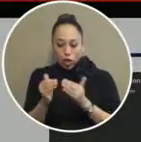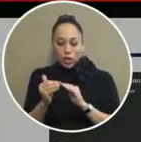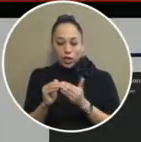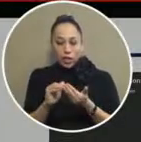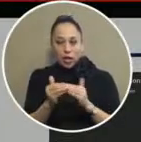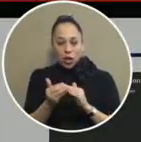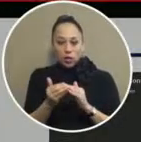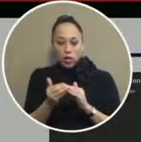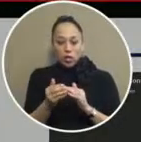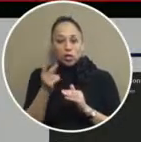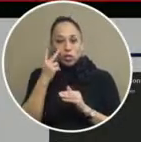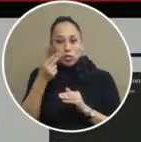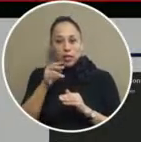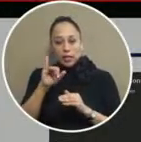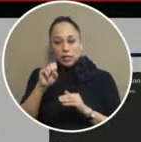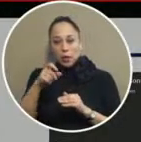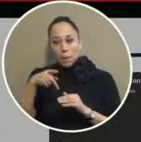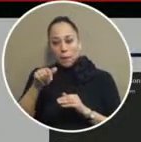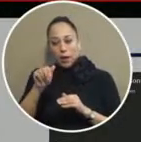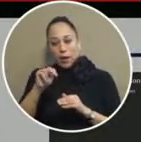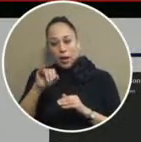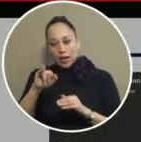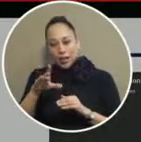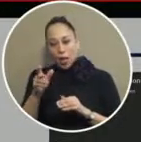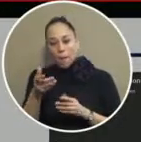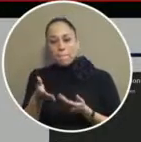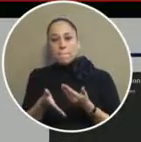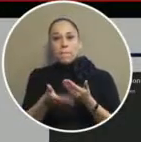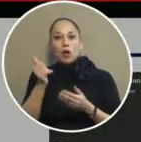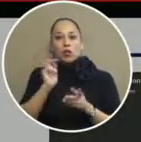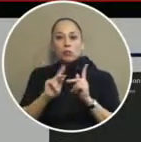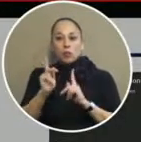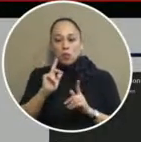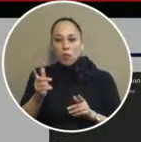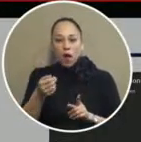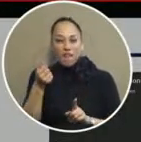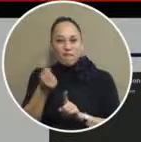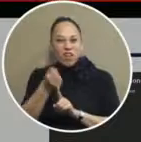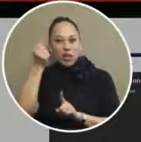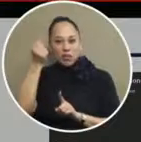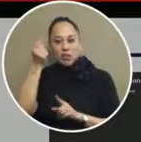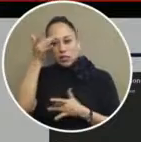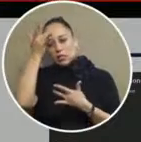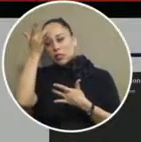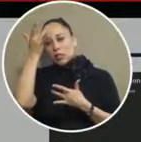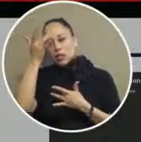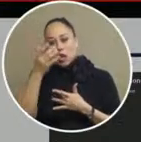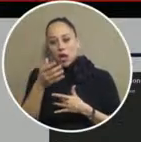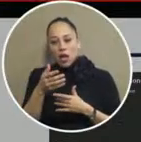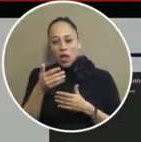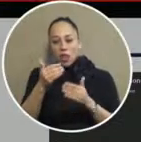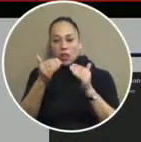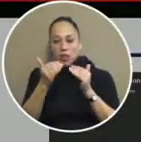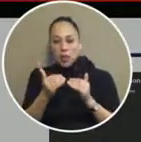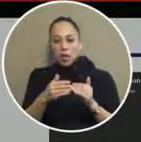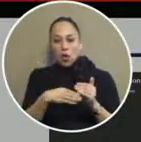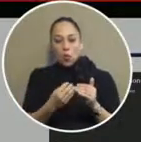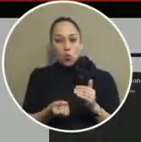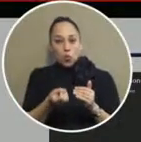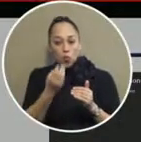We see that Hispanics are mostly affected, and followed by